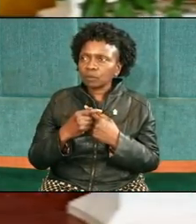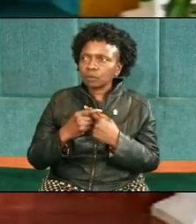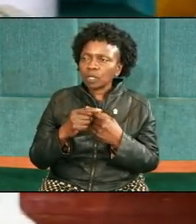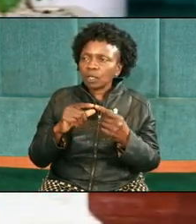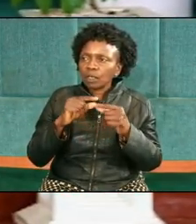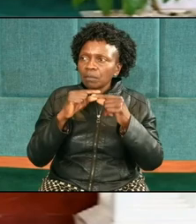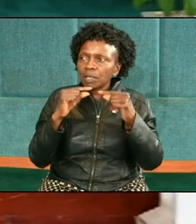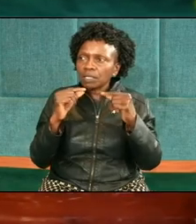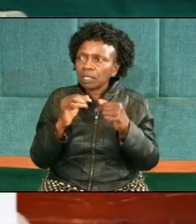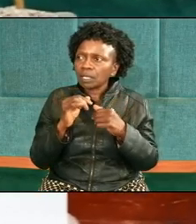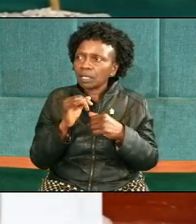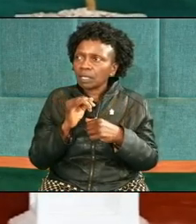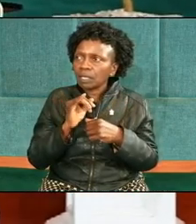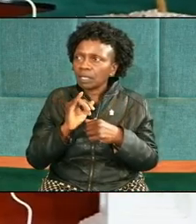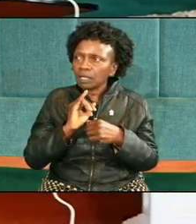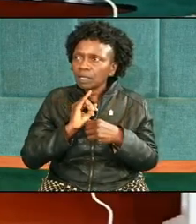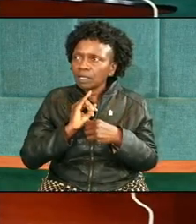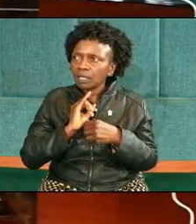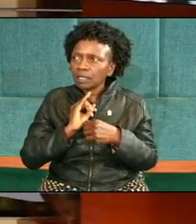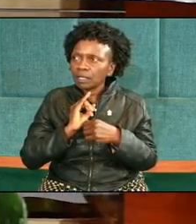she says, Pastor,